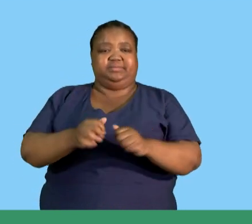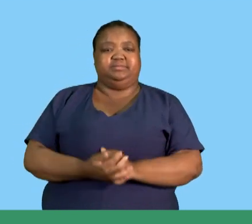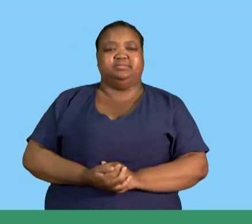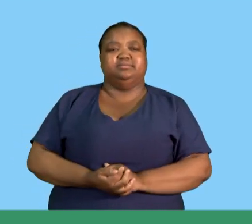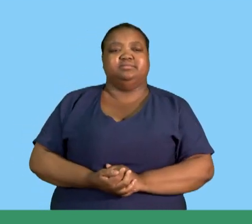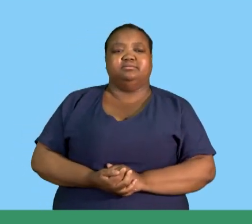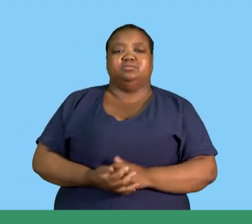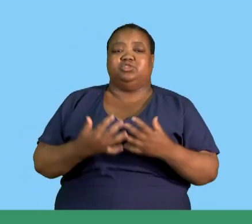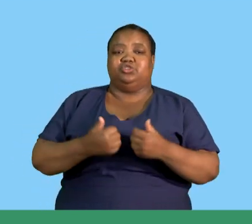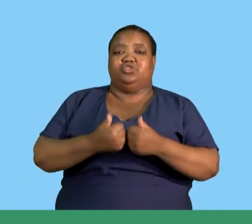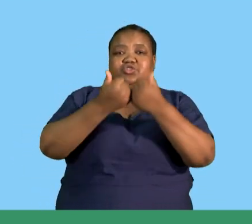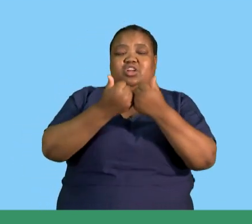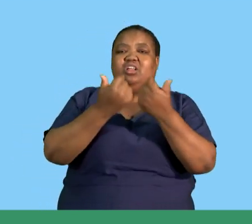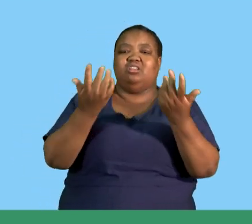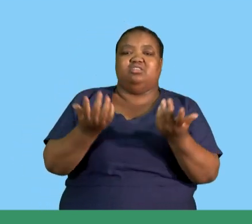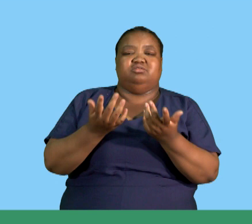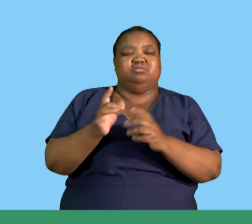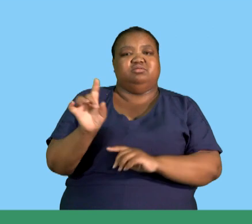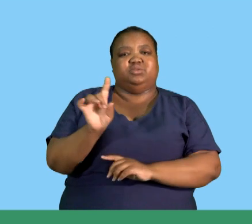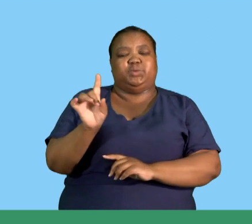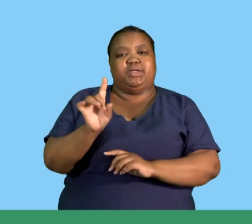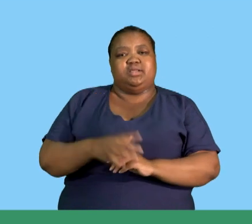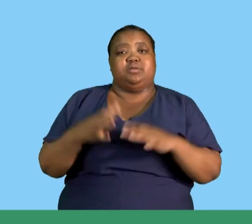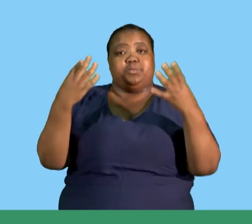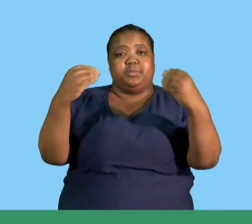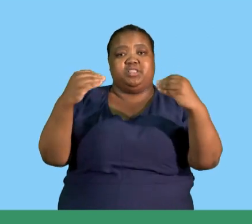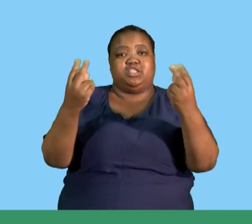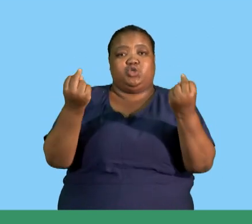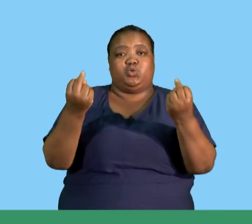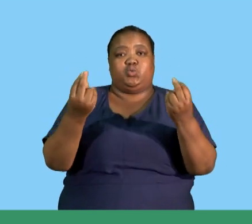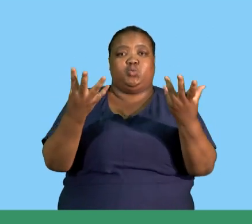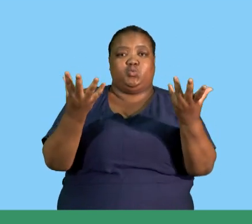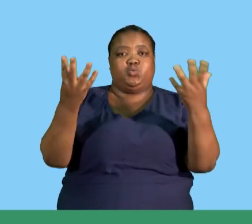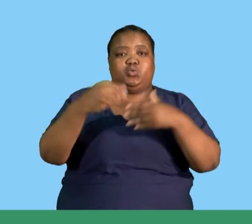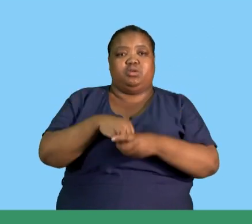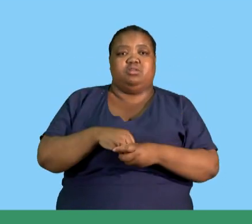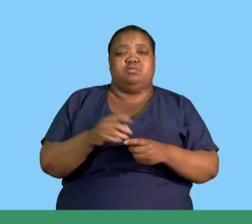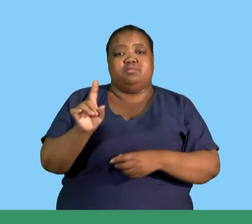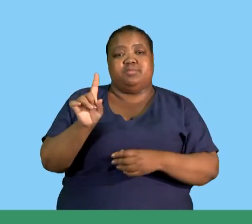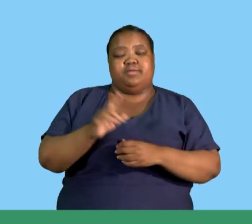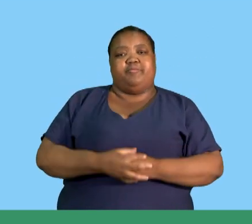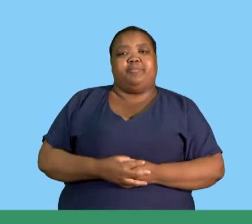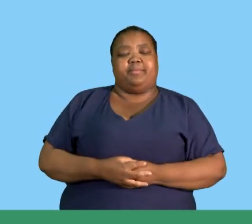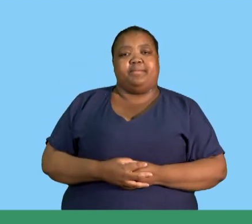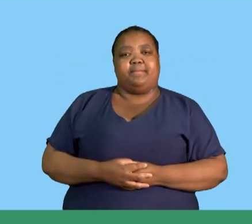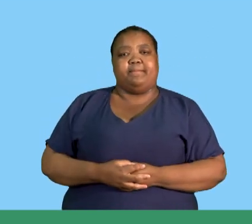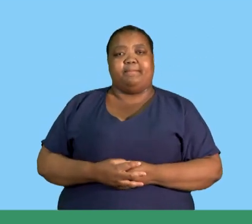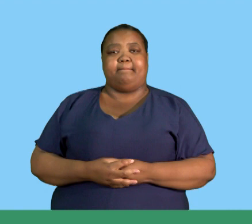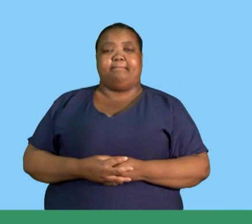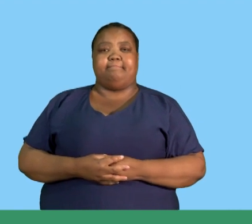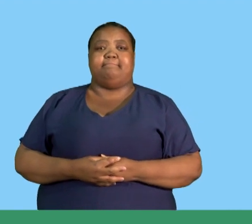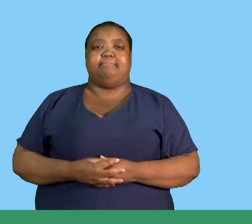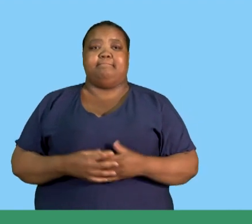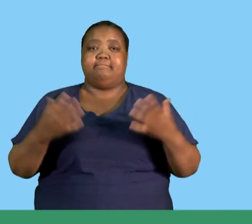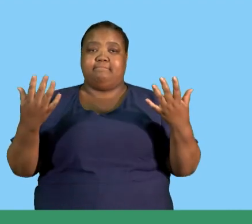comply with in order to enter a new market. So what are those challenges or obstacles in new entrants to the market? Right,